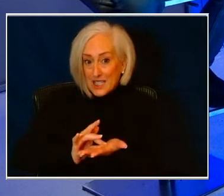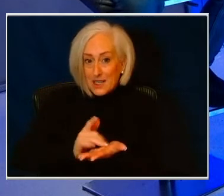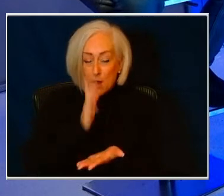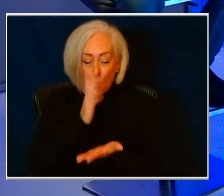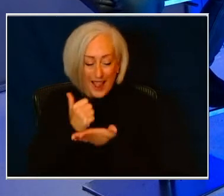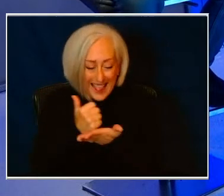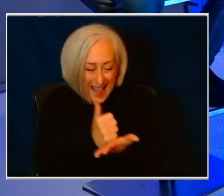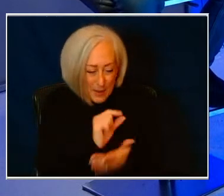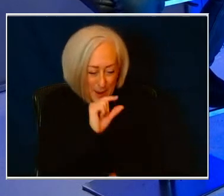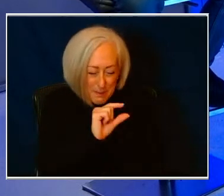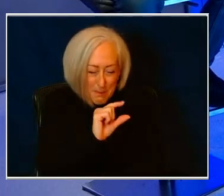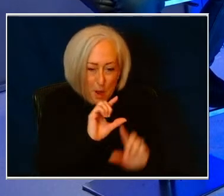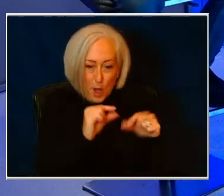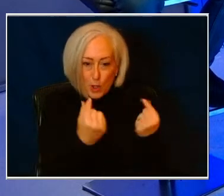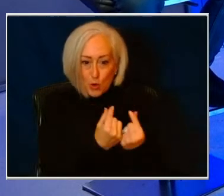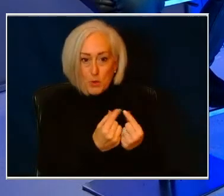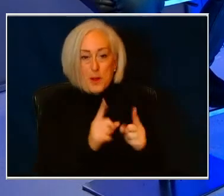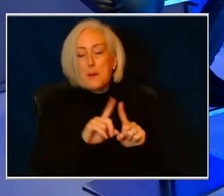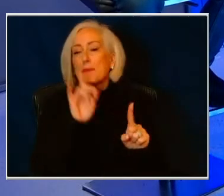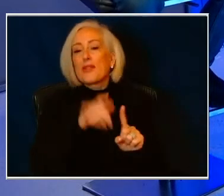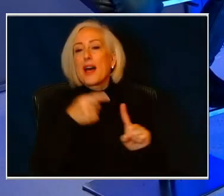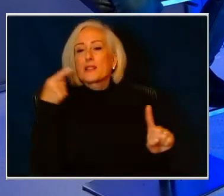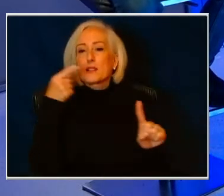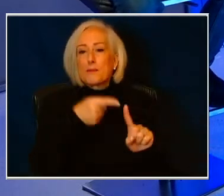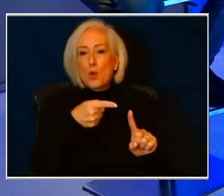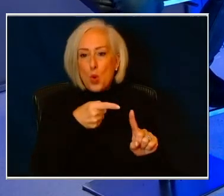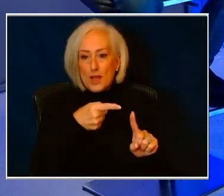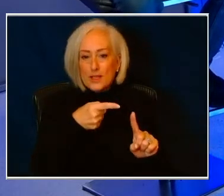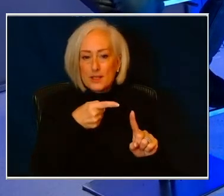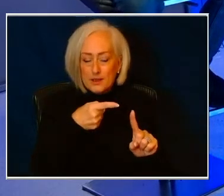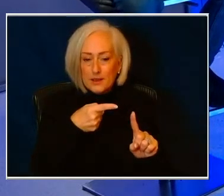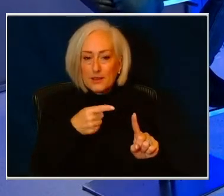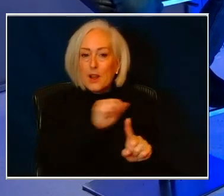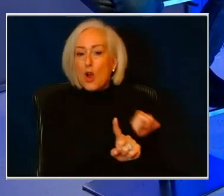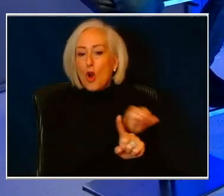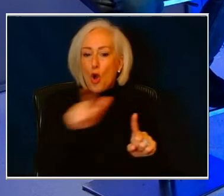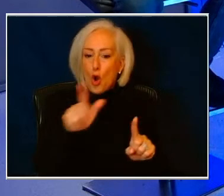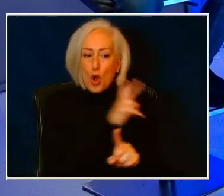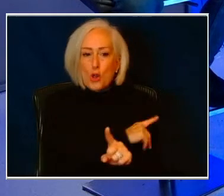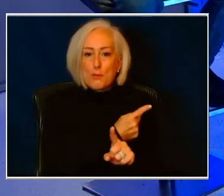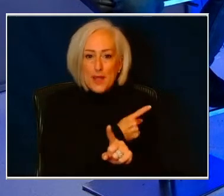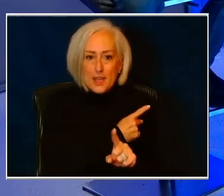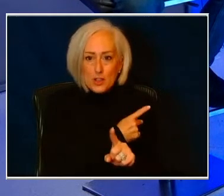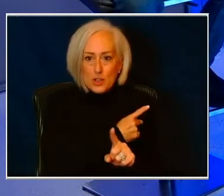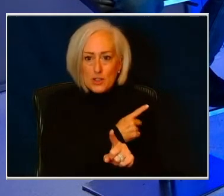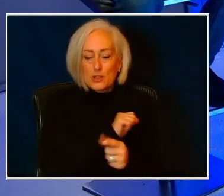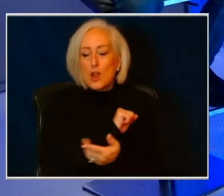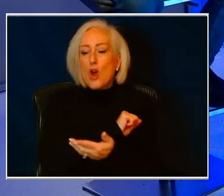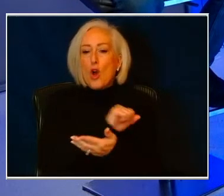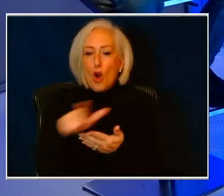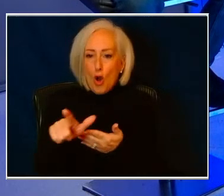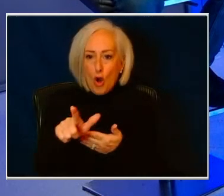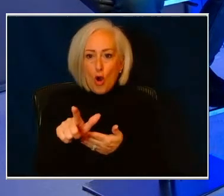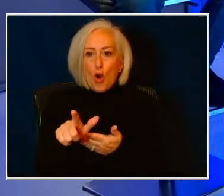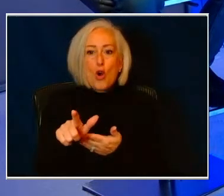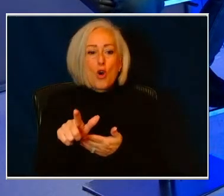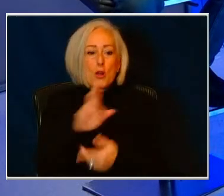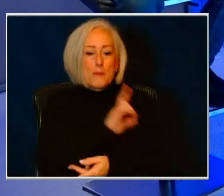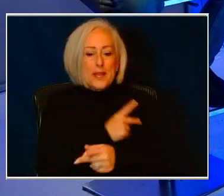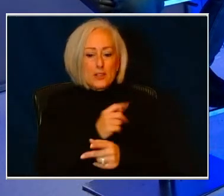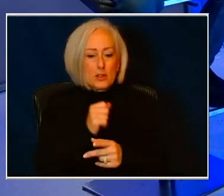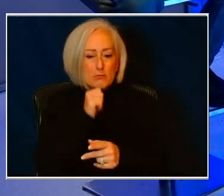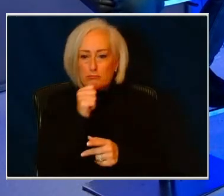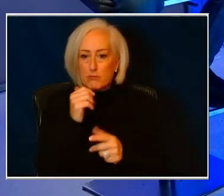but that's the point, is to take it's all patients and all Alzheimer's disease patients are not created equal. So you need those